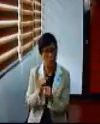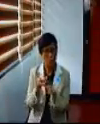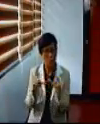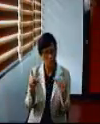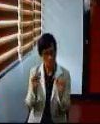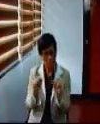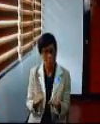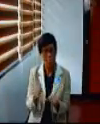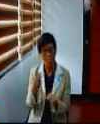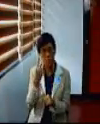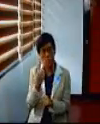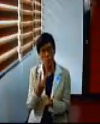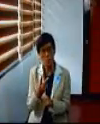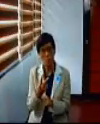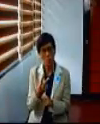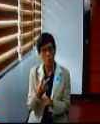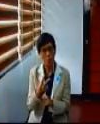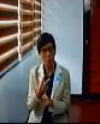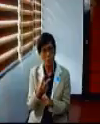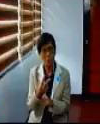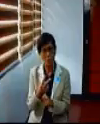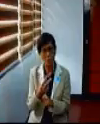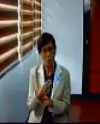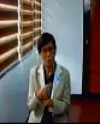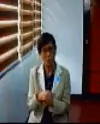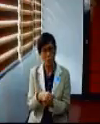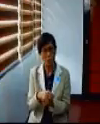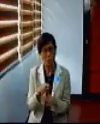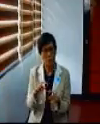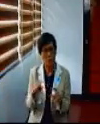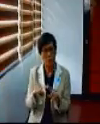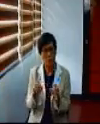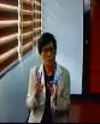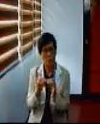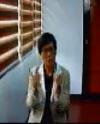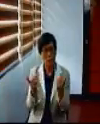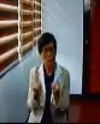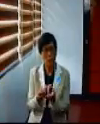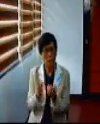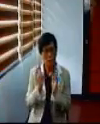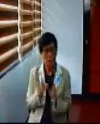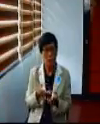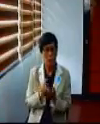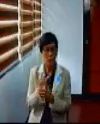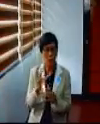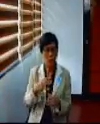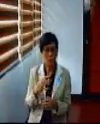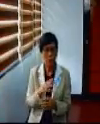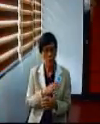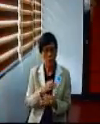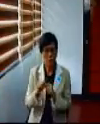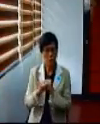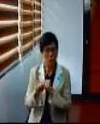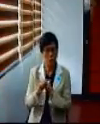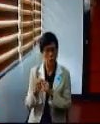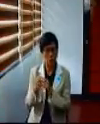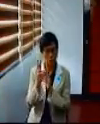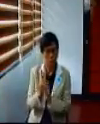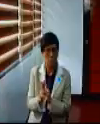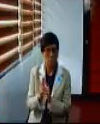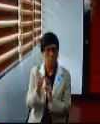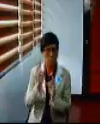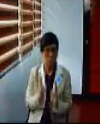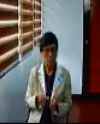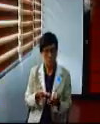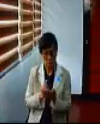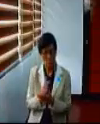see government departments and the Human Rights Council advocating for the respect of human rights, and then they take a